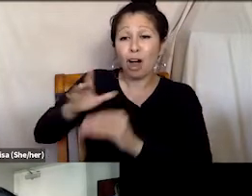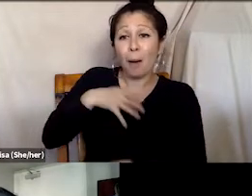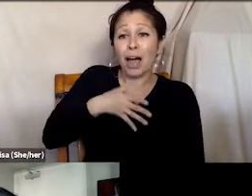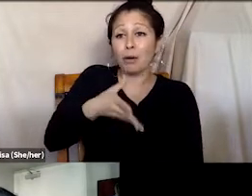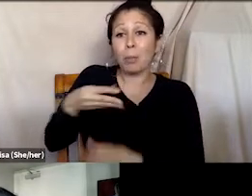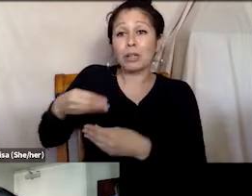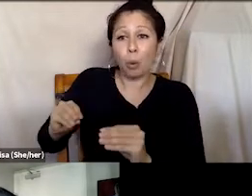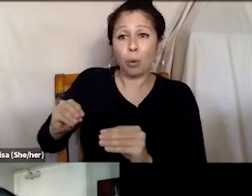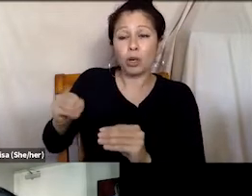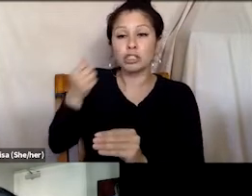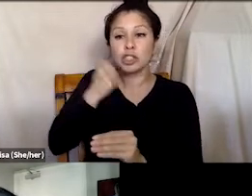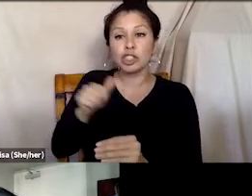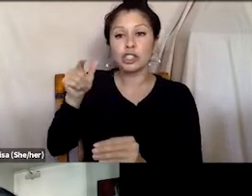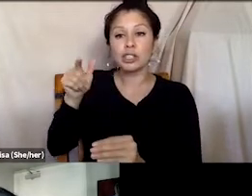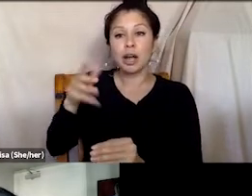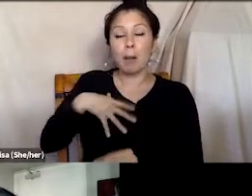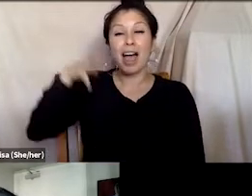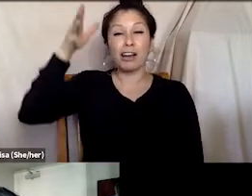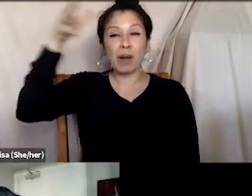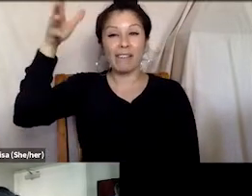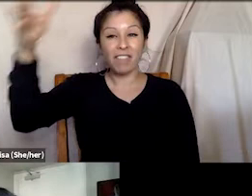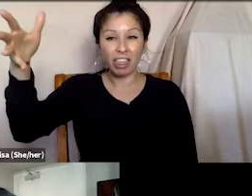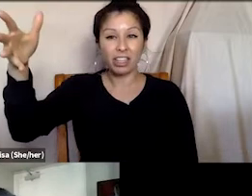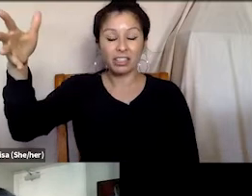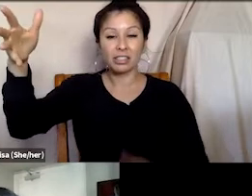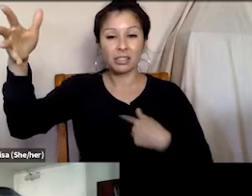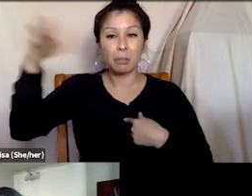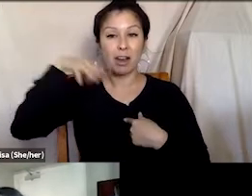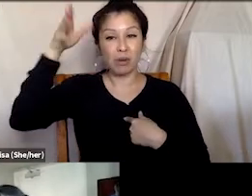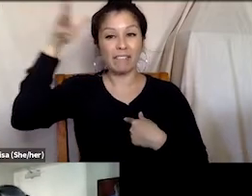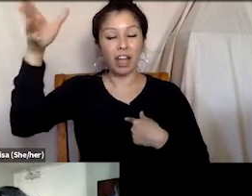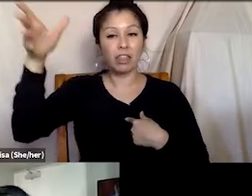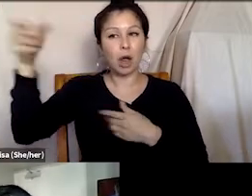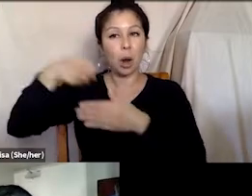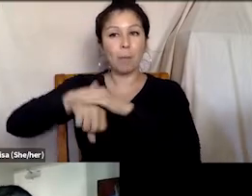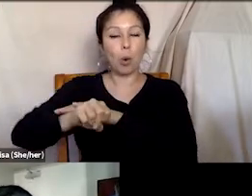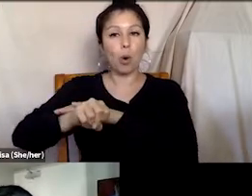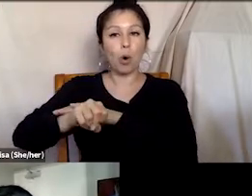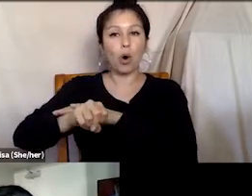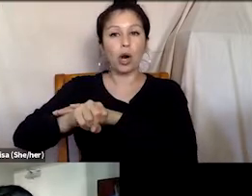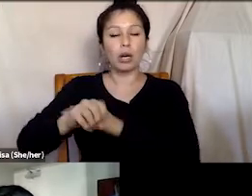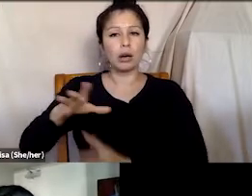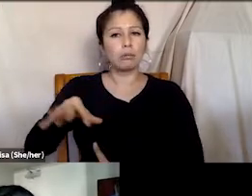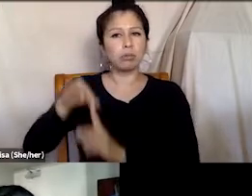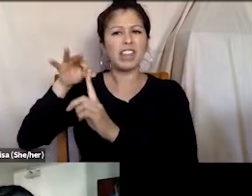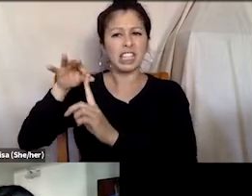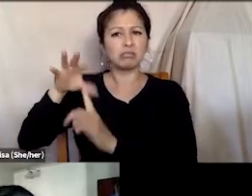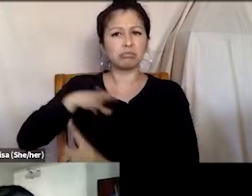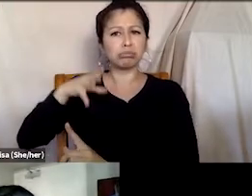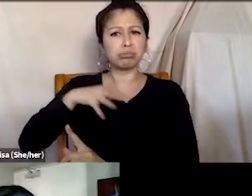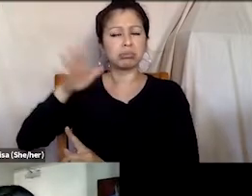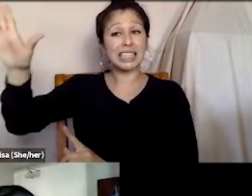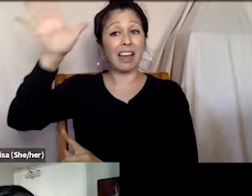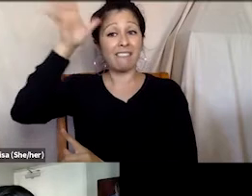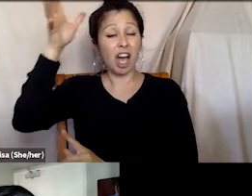She was, my grandfather was born privileged. His father